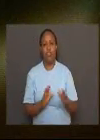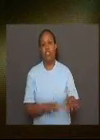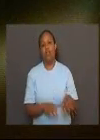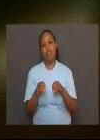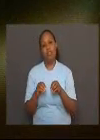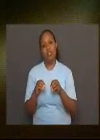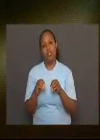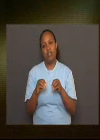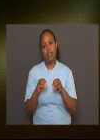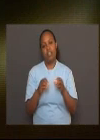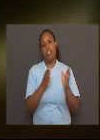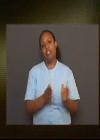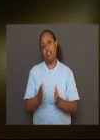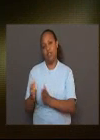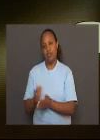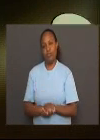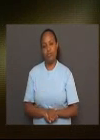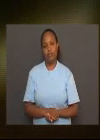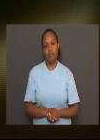Students, let's get ready.